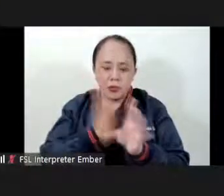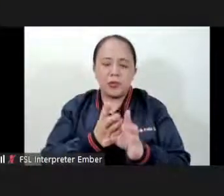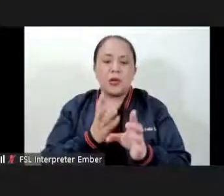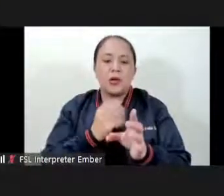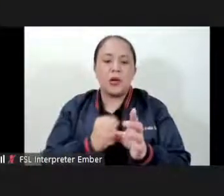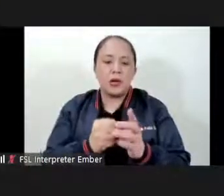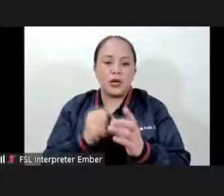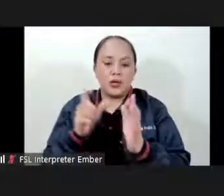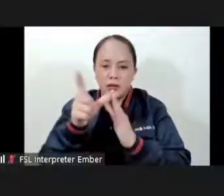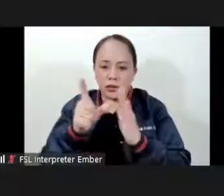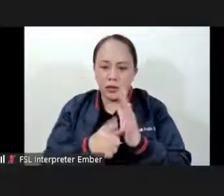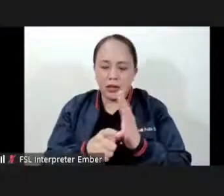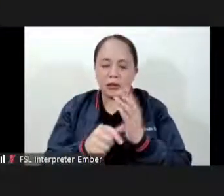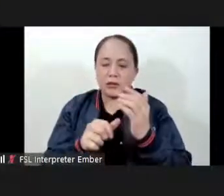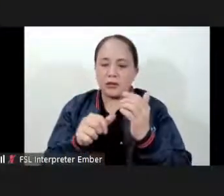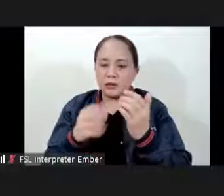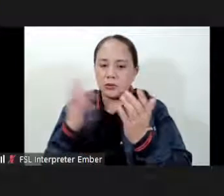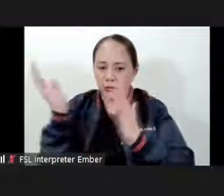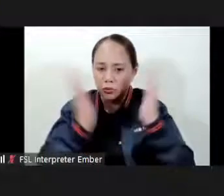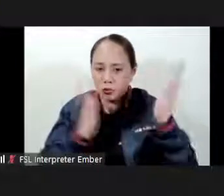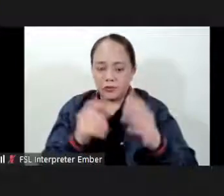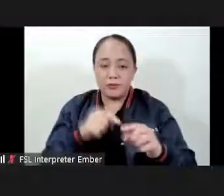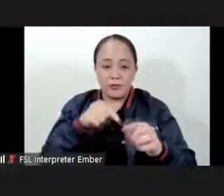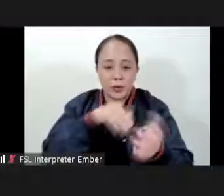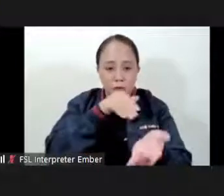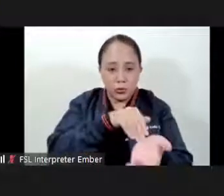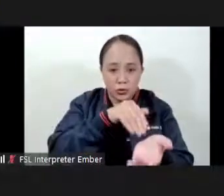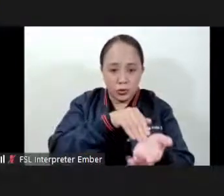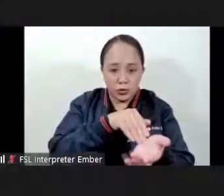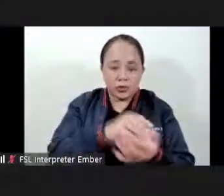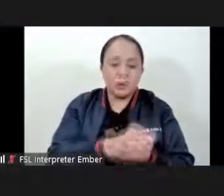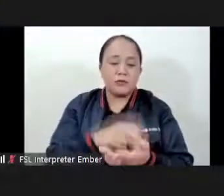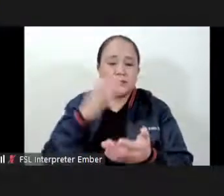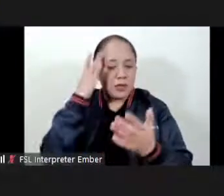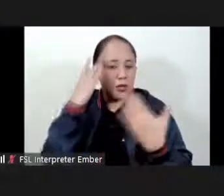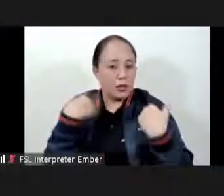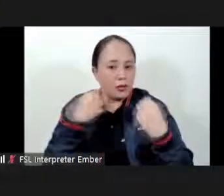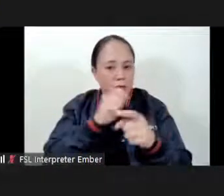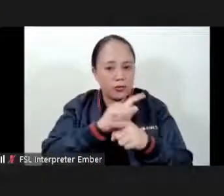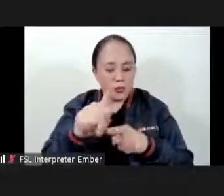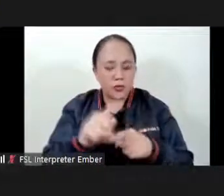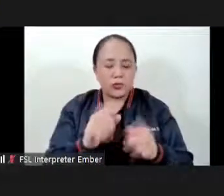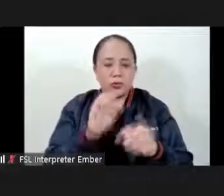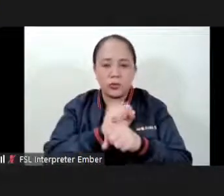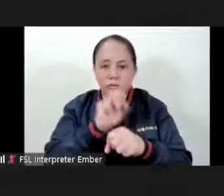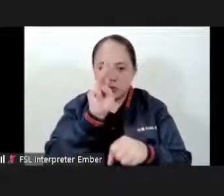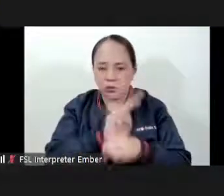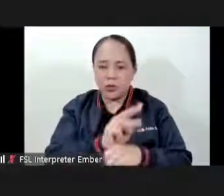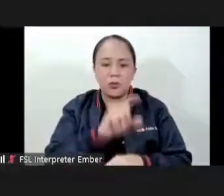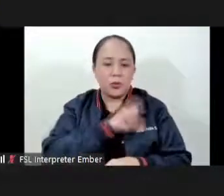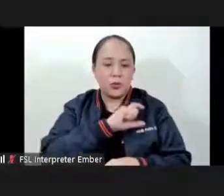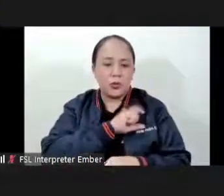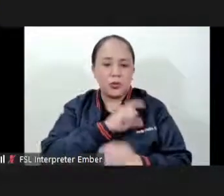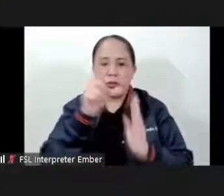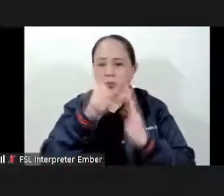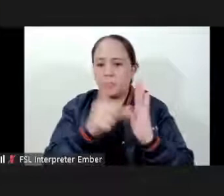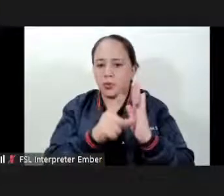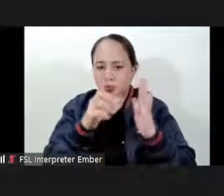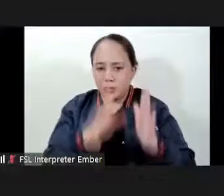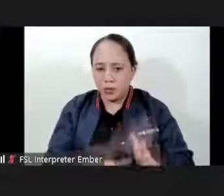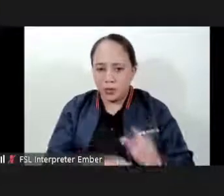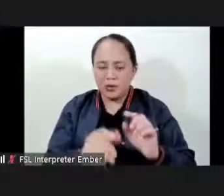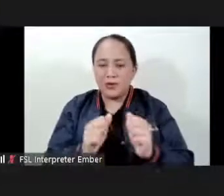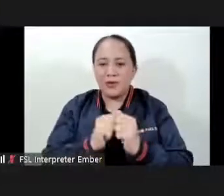at a distance between a doctor, a mental health professional, a social worker, police attorney at a distant